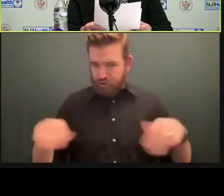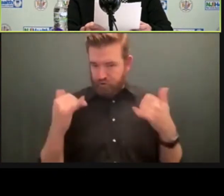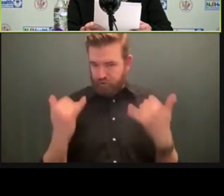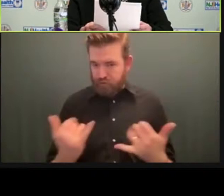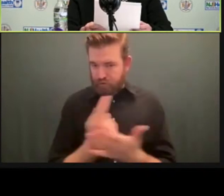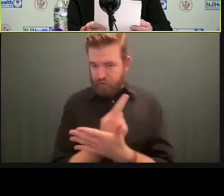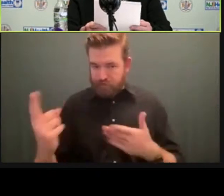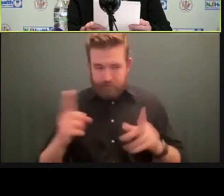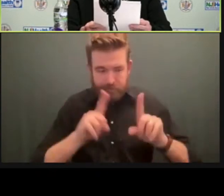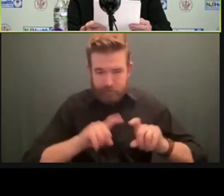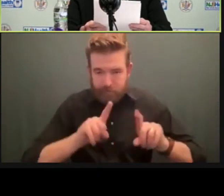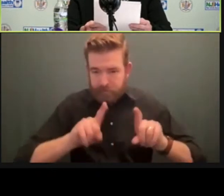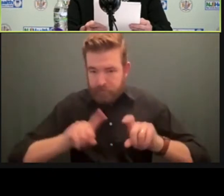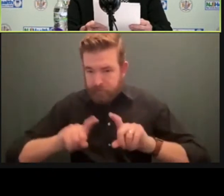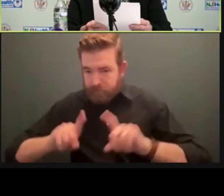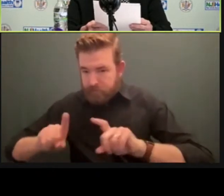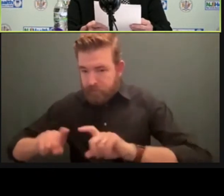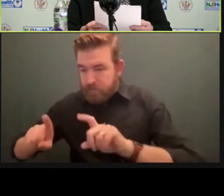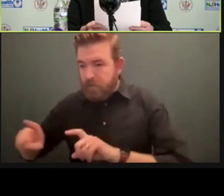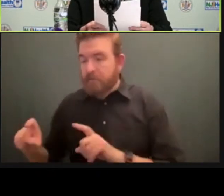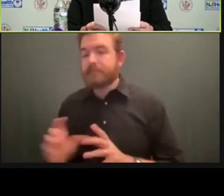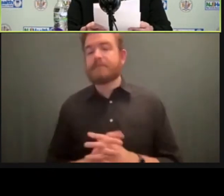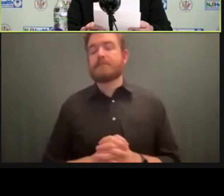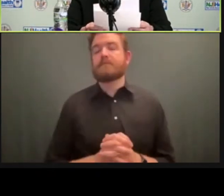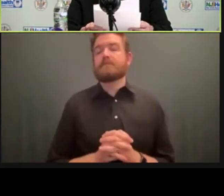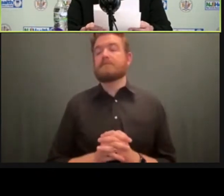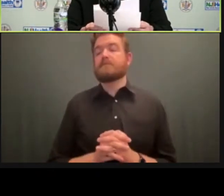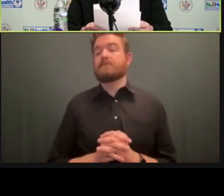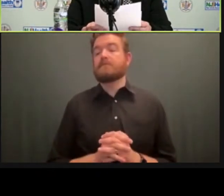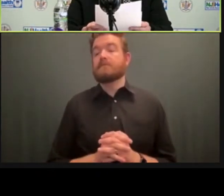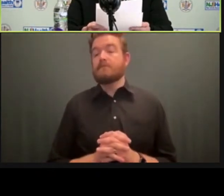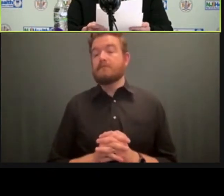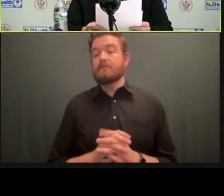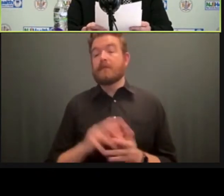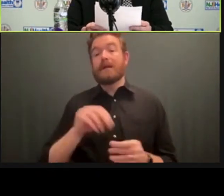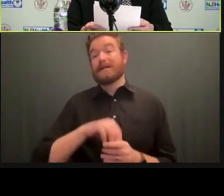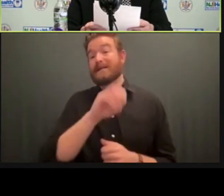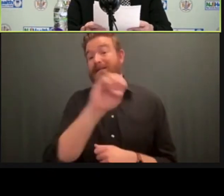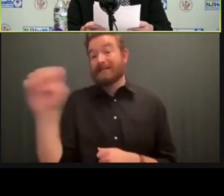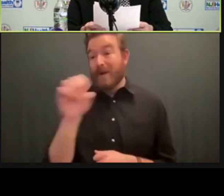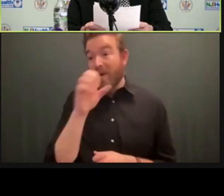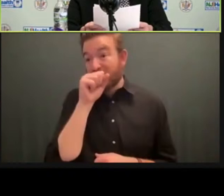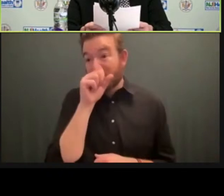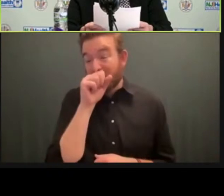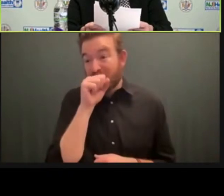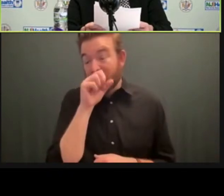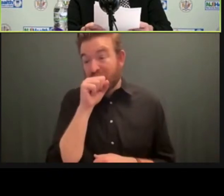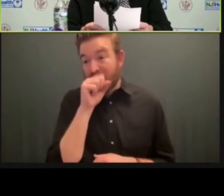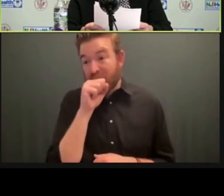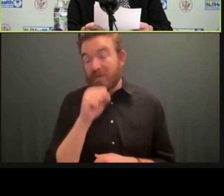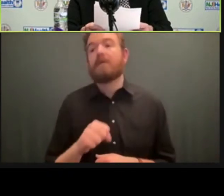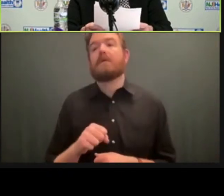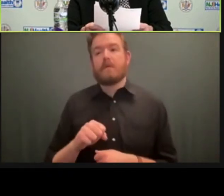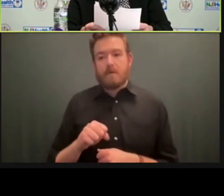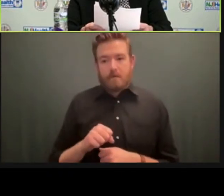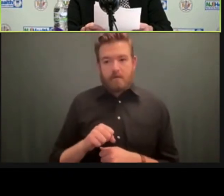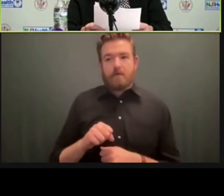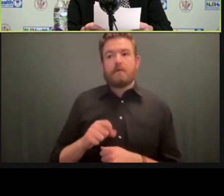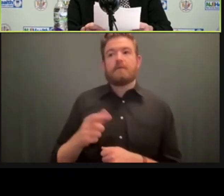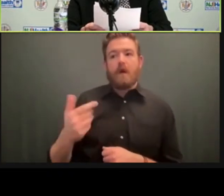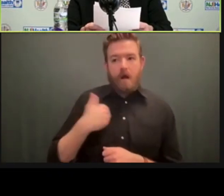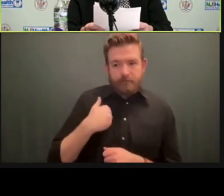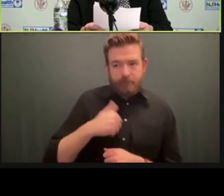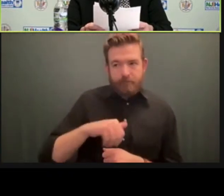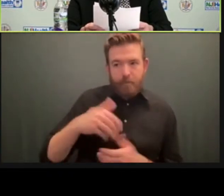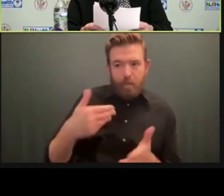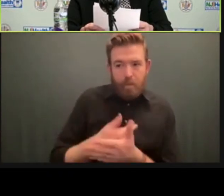90 Halstead Street in East Orange. The state has also partnered with Vault Health to offer free at-home